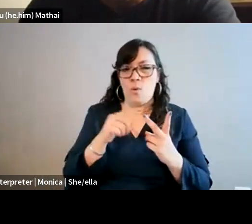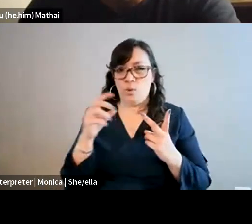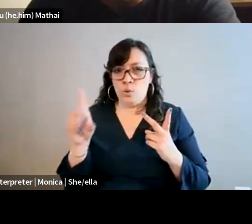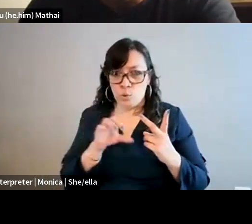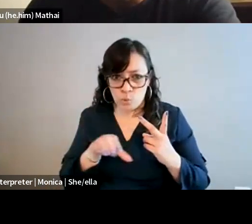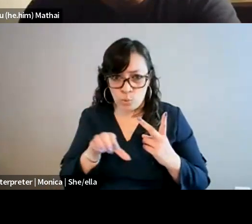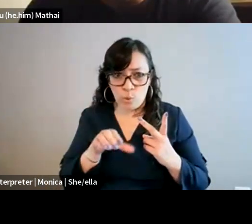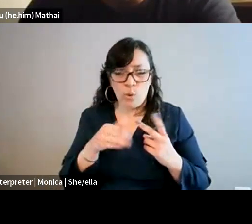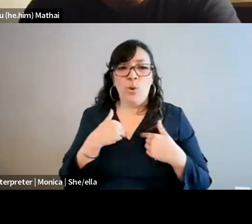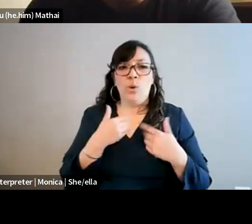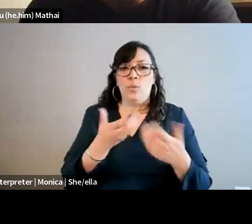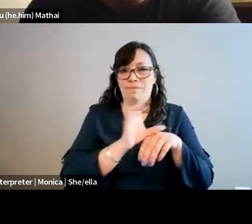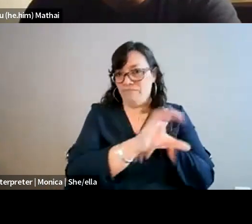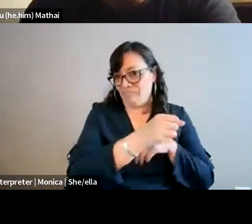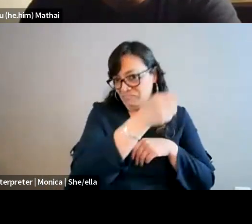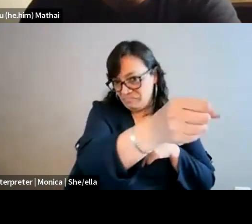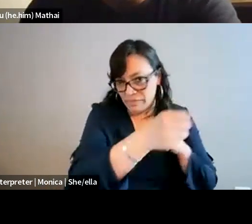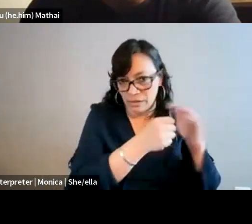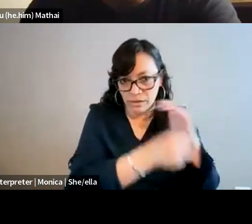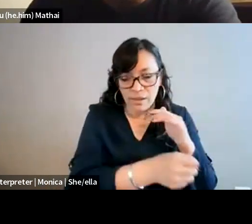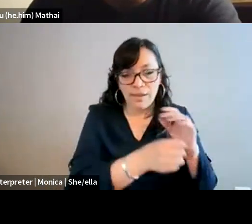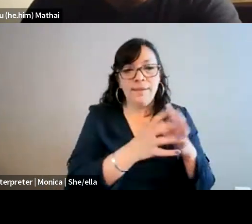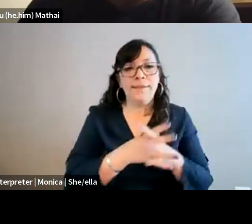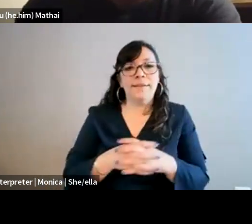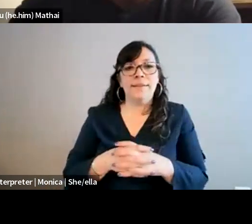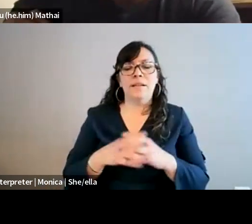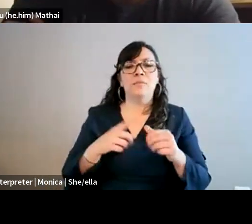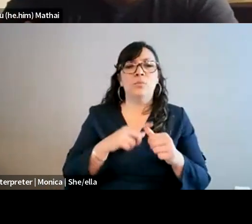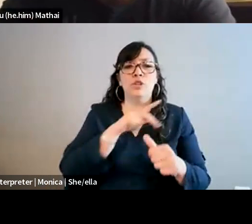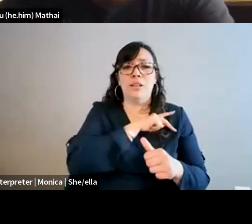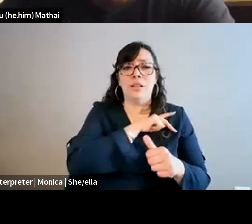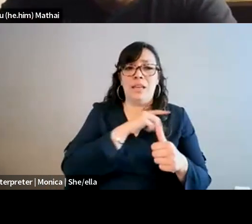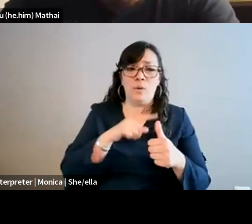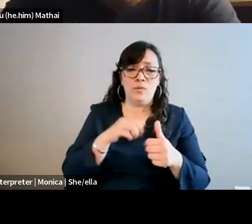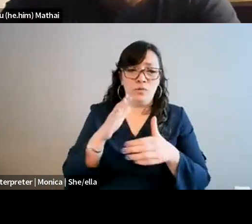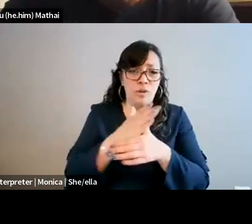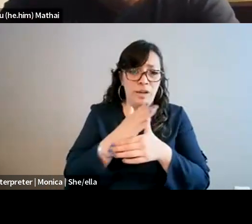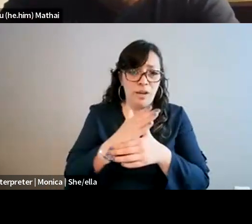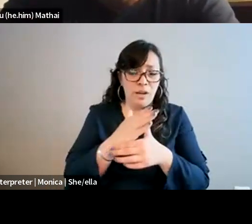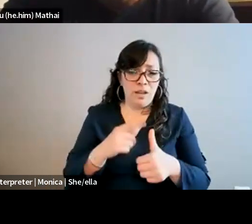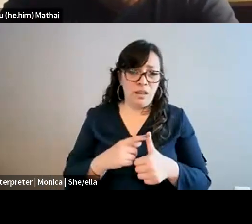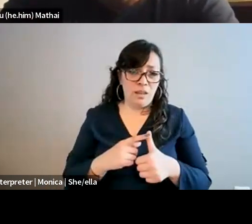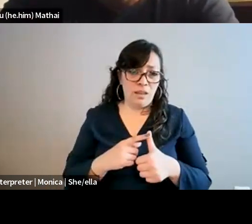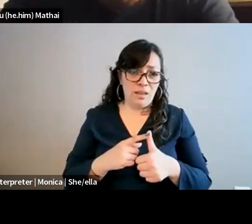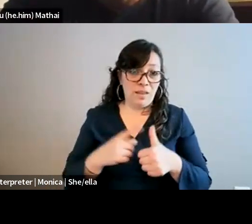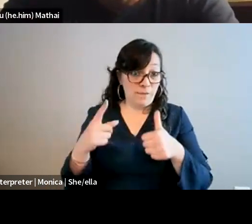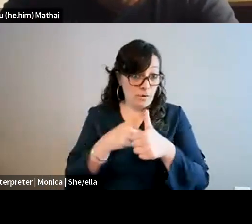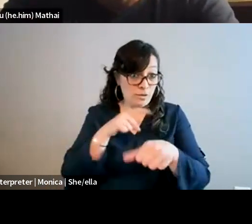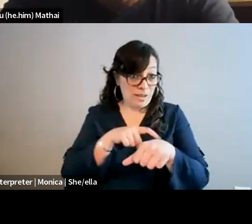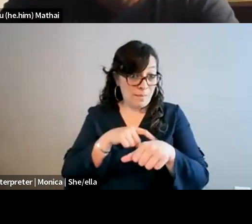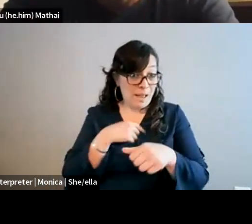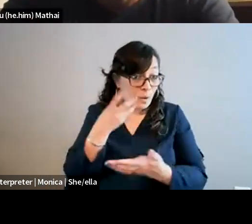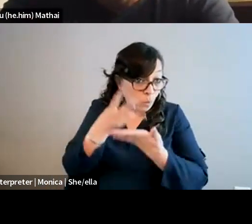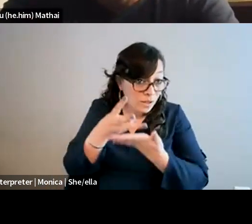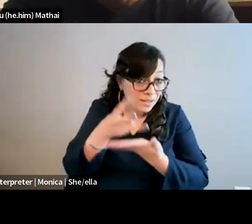you forcibly treated. And personally, too, I wanted to share that, you know, the first time I really witnessed